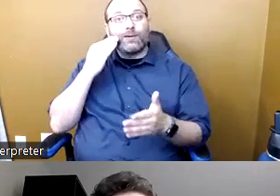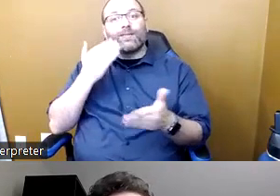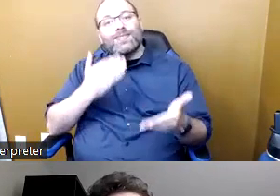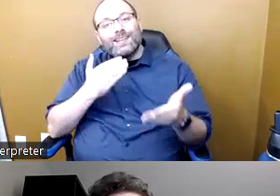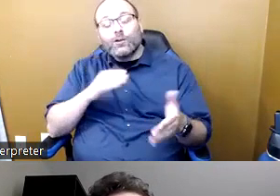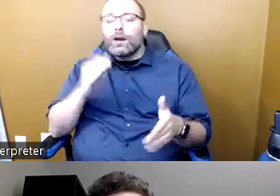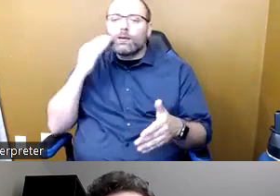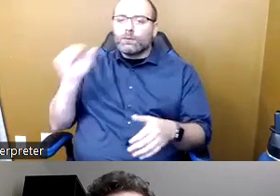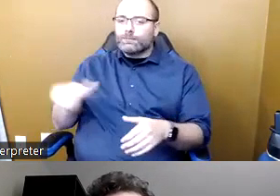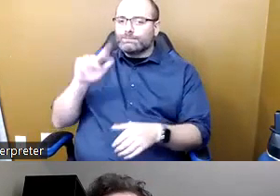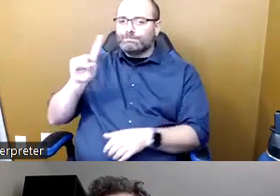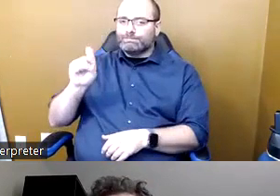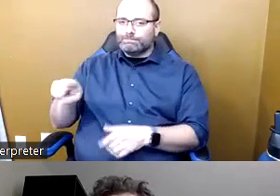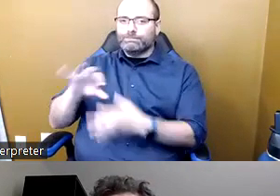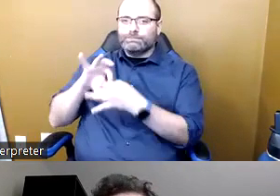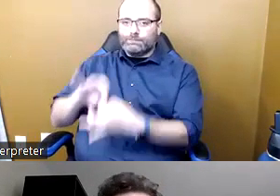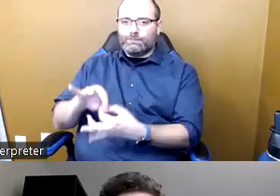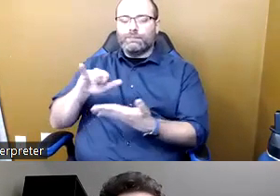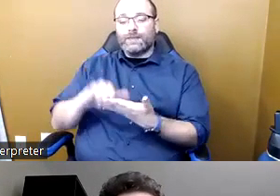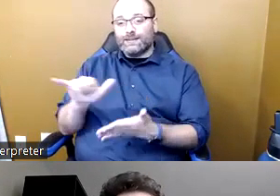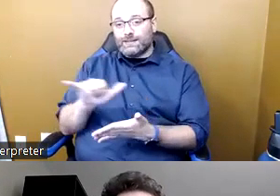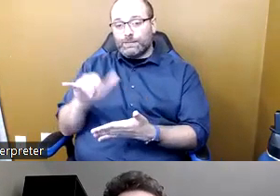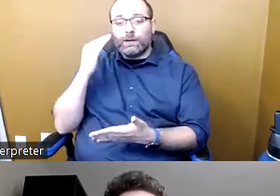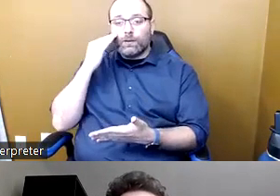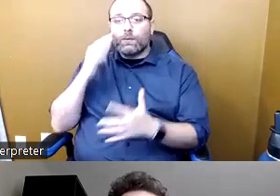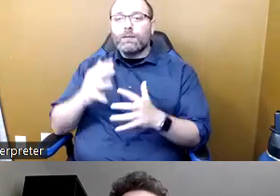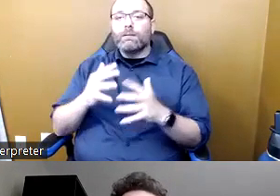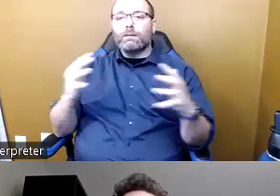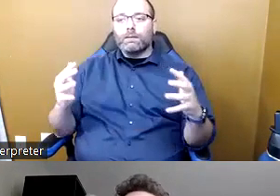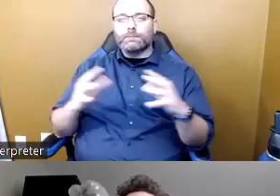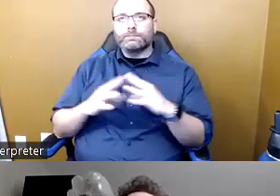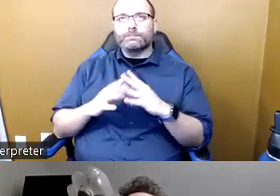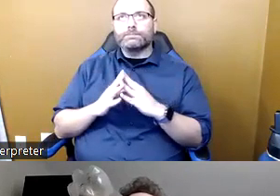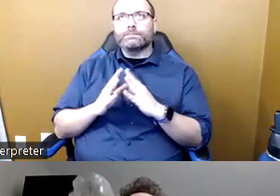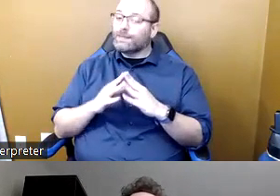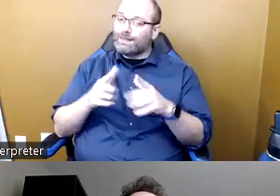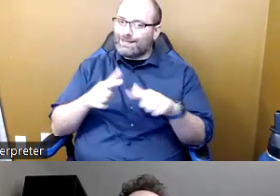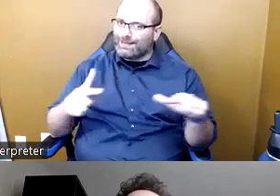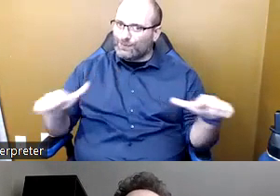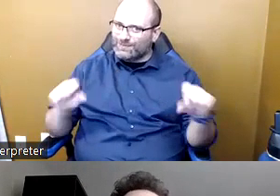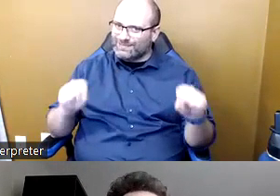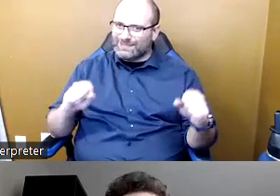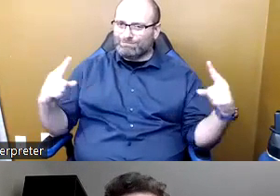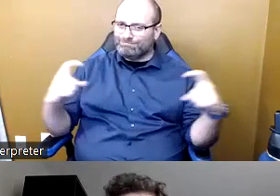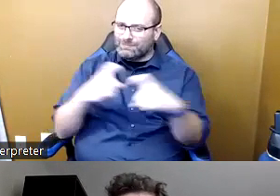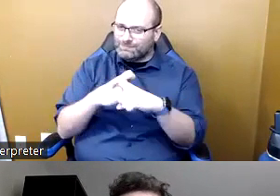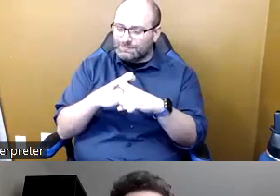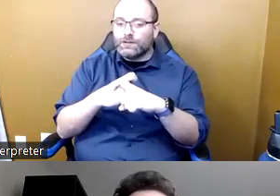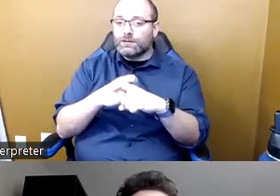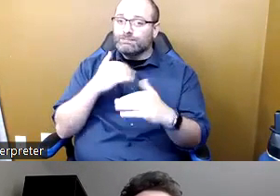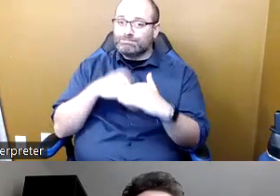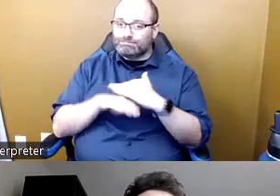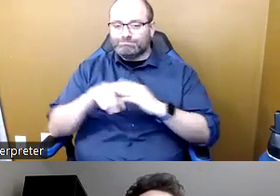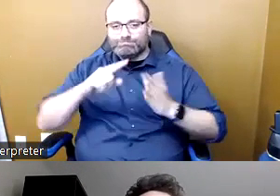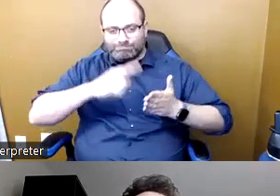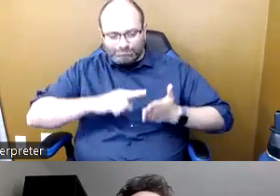question kind of on that same. I know that a lot of the language can be complex to get into as